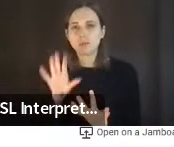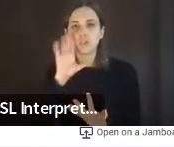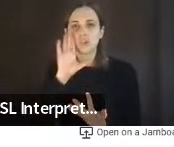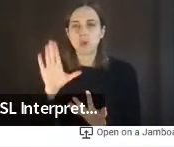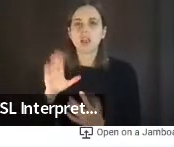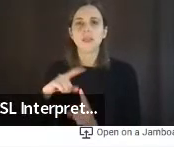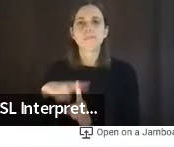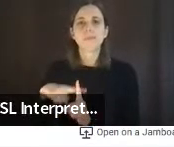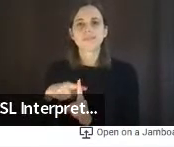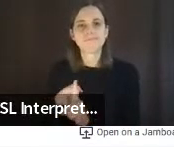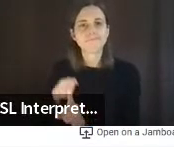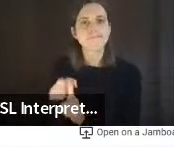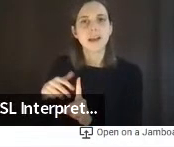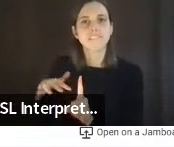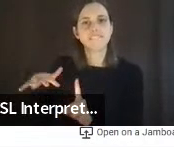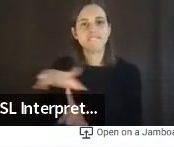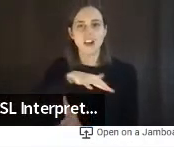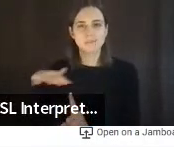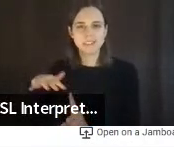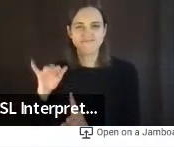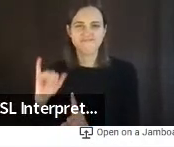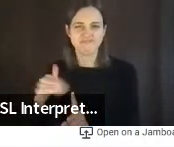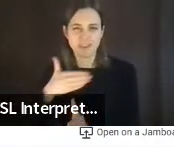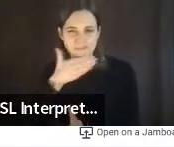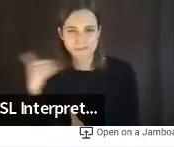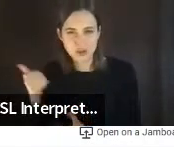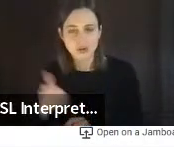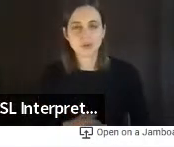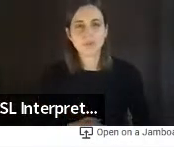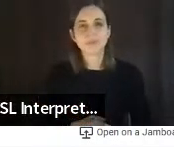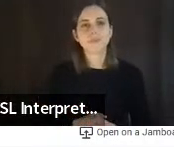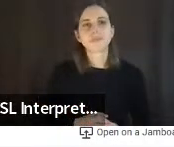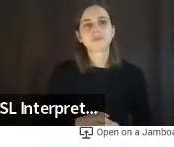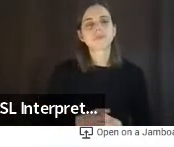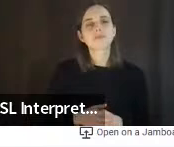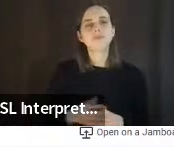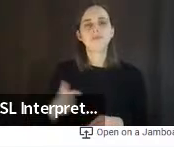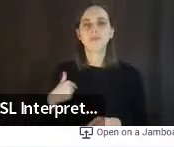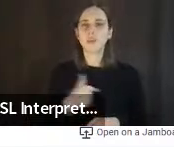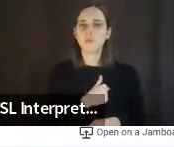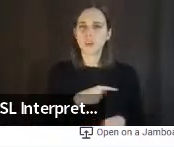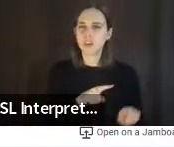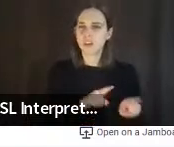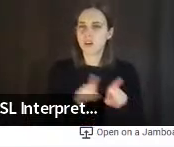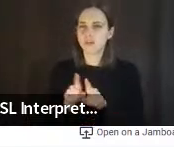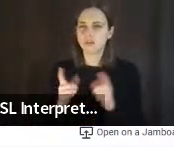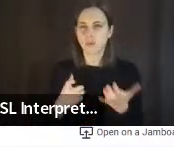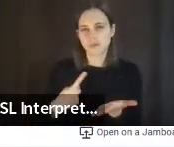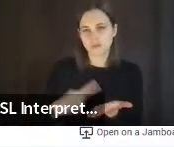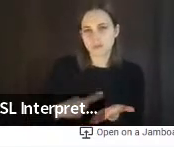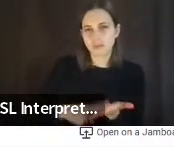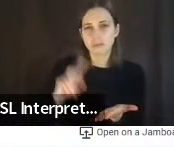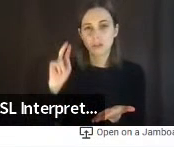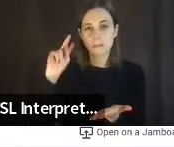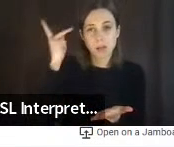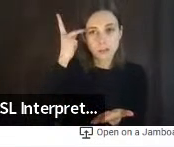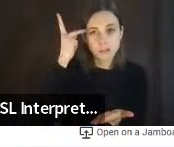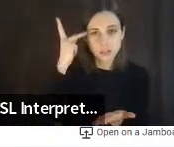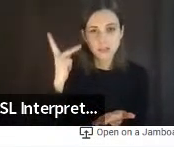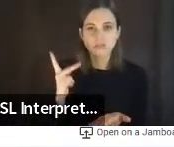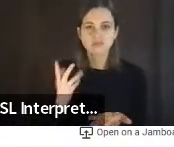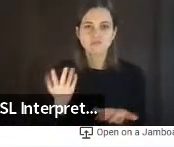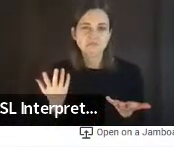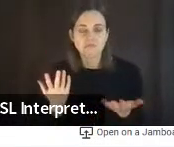a little bit of time just talking about I don't know if it's the politics, but maybe it's the realities of Clark County versus